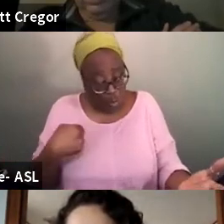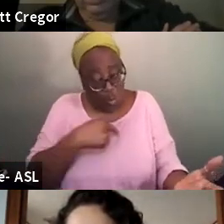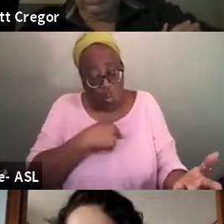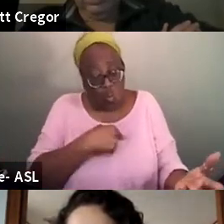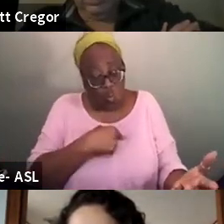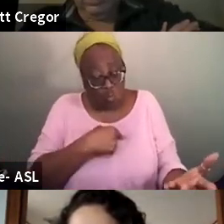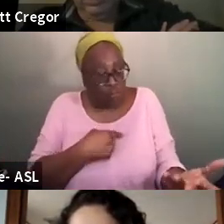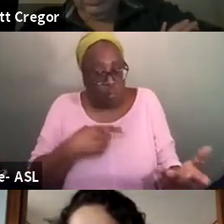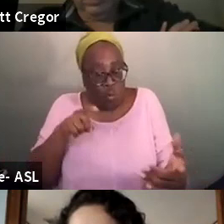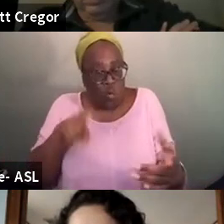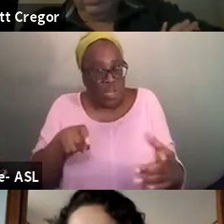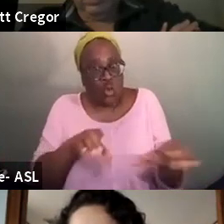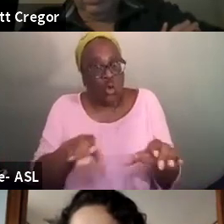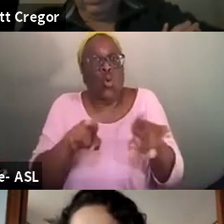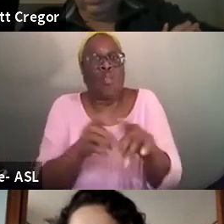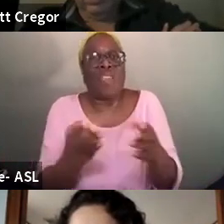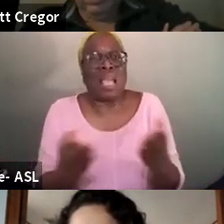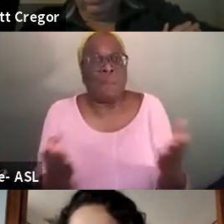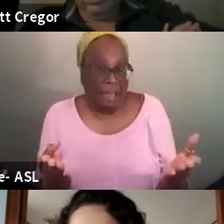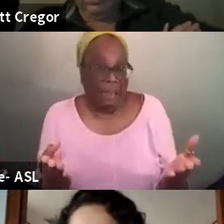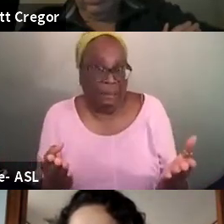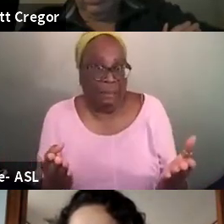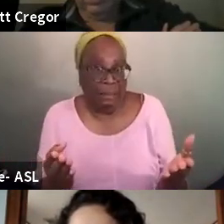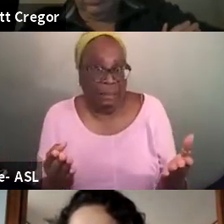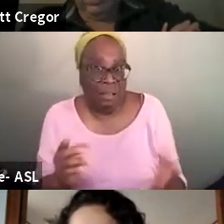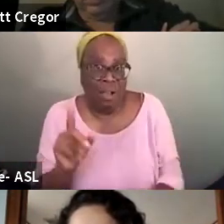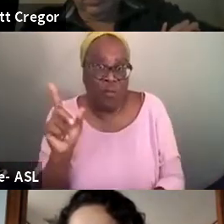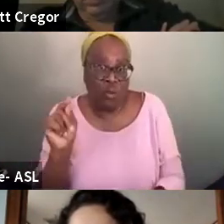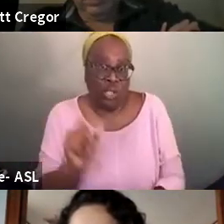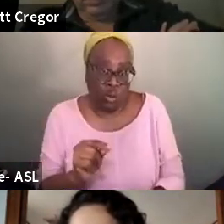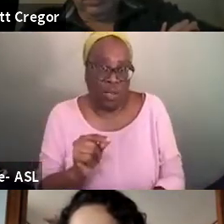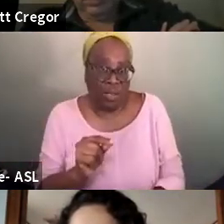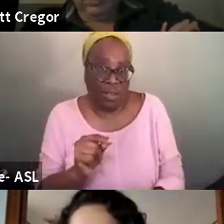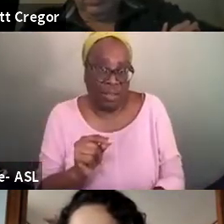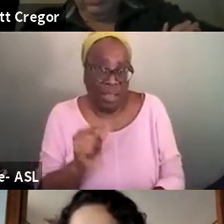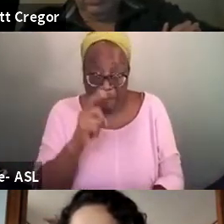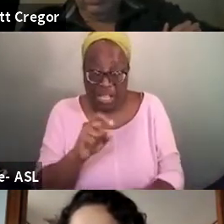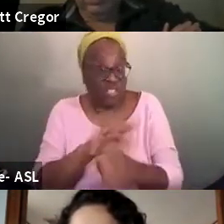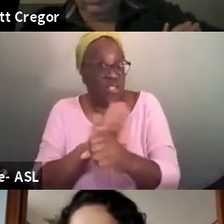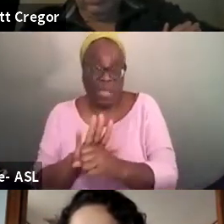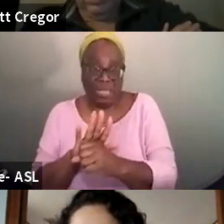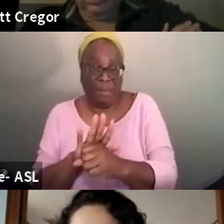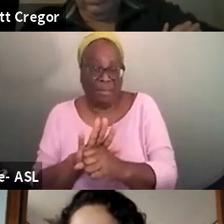fall of 2020 was as a consequence of the pandemic. So